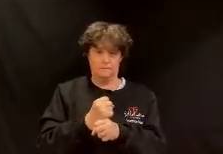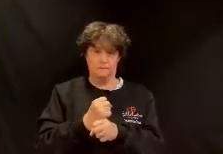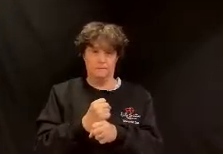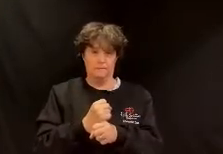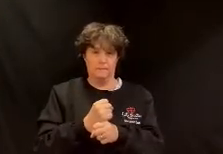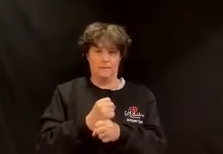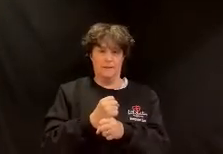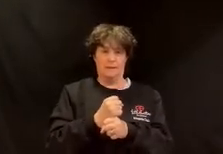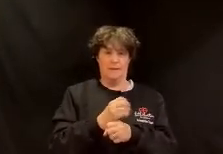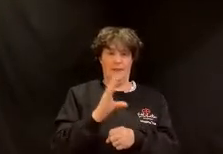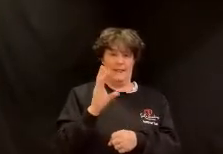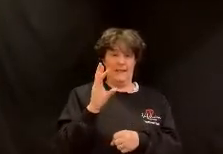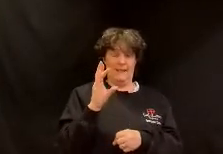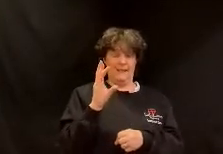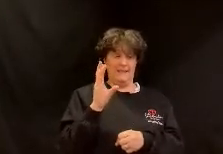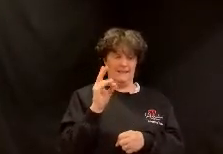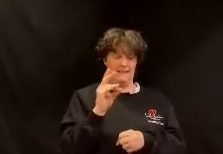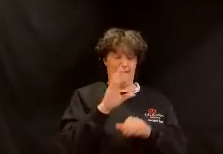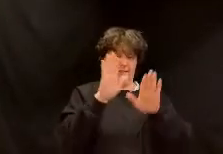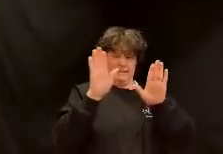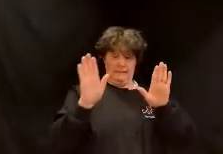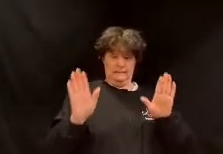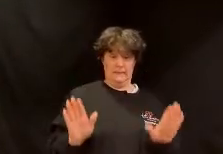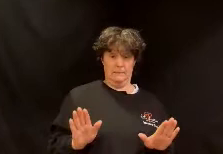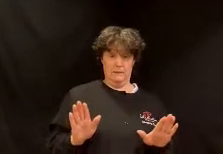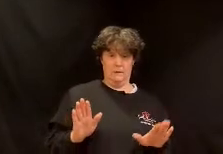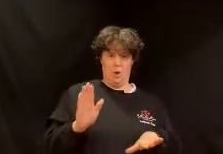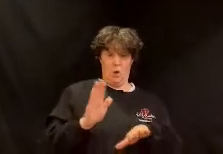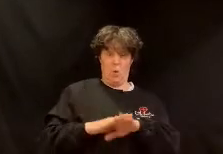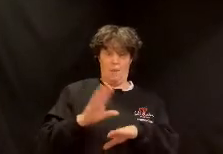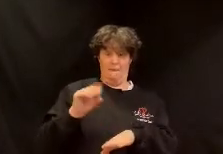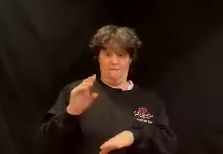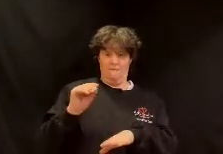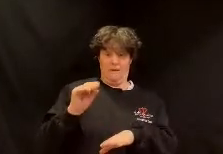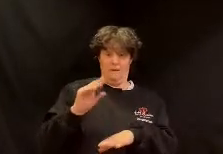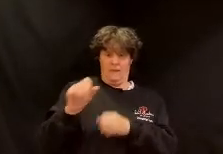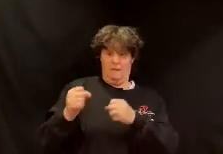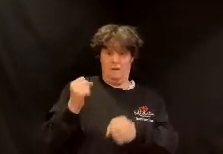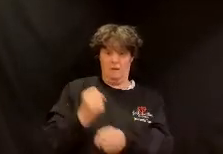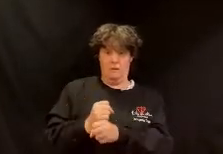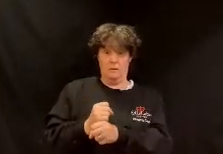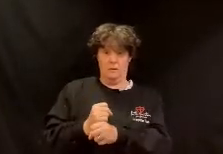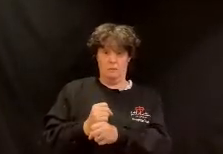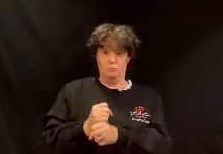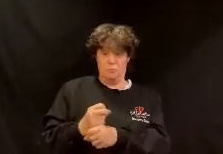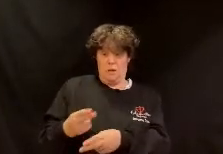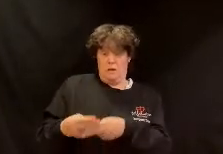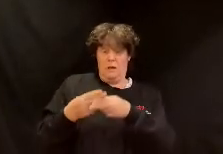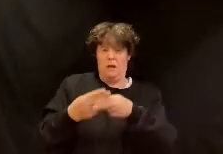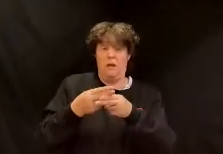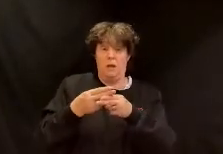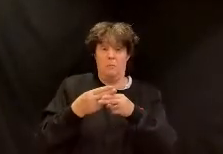Seven Sabbaths of seven, 49, and on the 50th year was what they called the Jubilee.